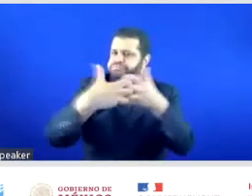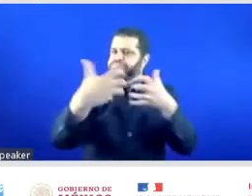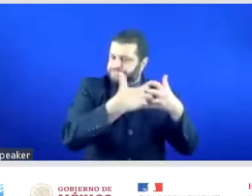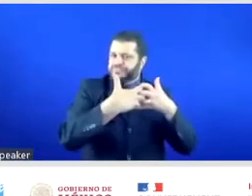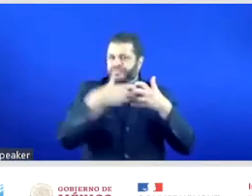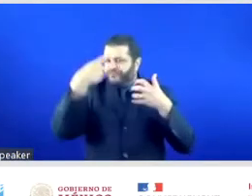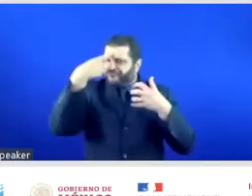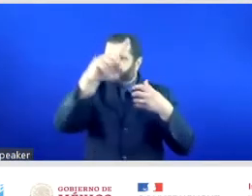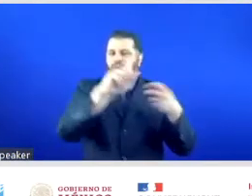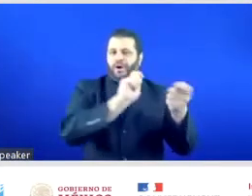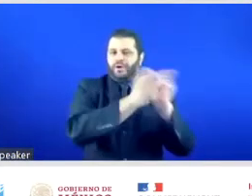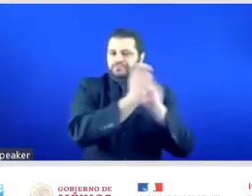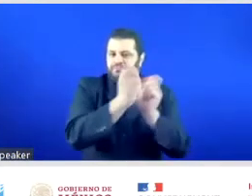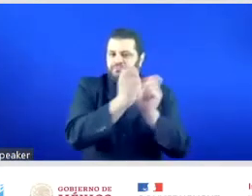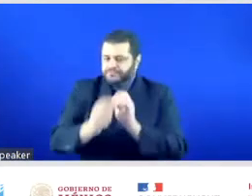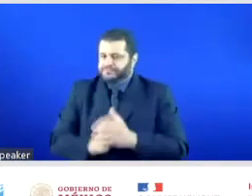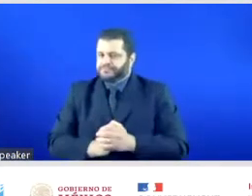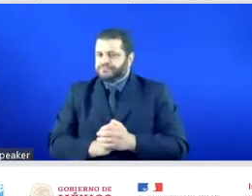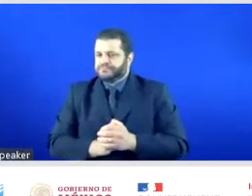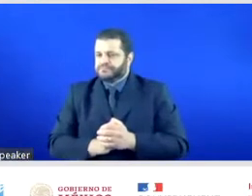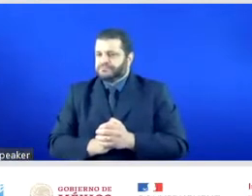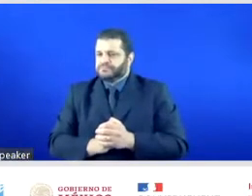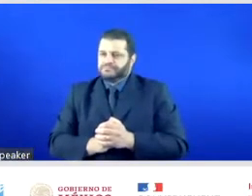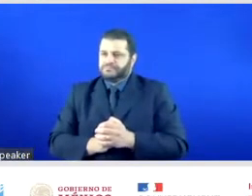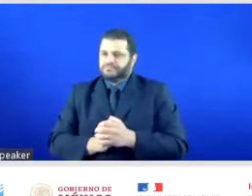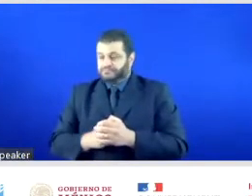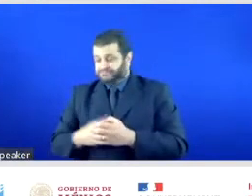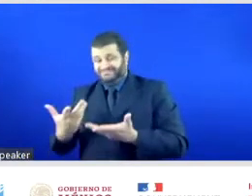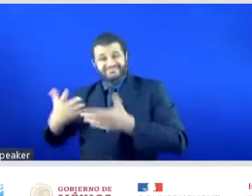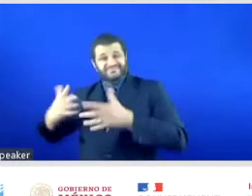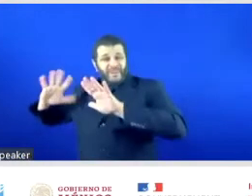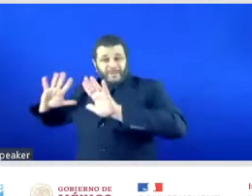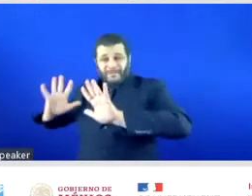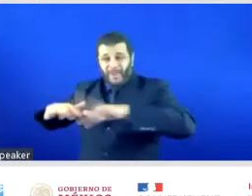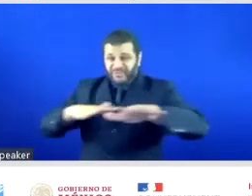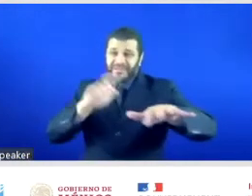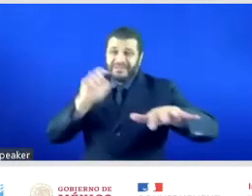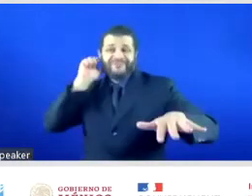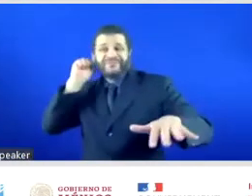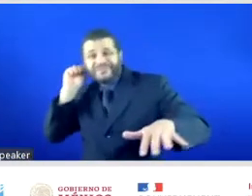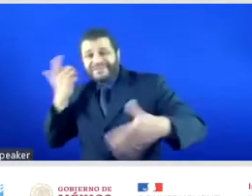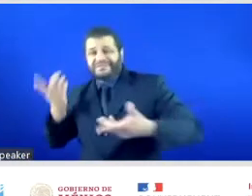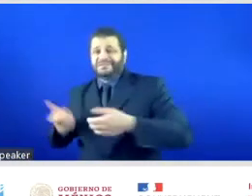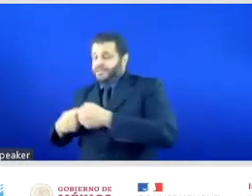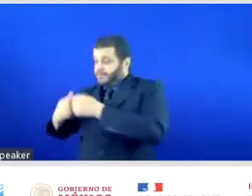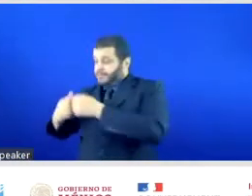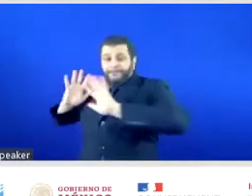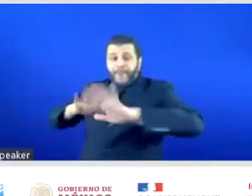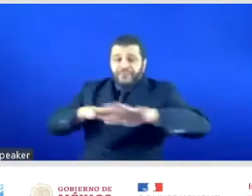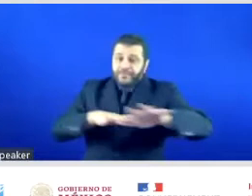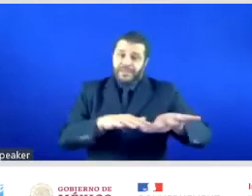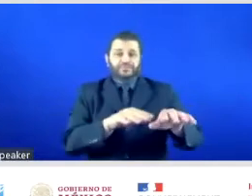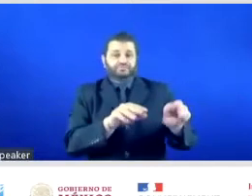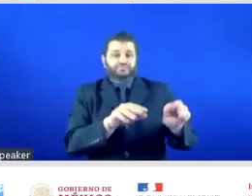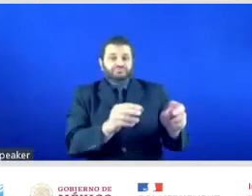financially, politically are posing serious threats to the change needed for equal and sustainable future. We have women and girls at